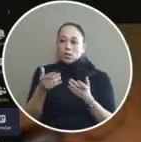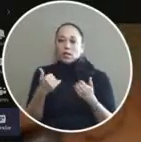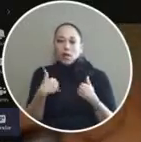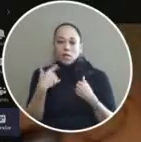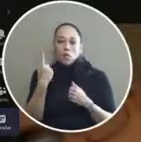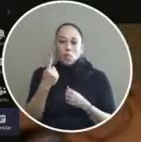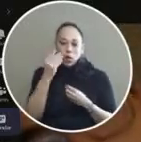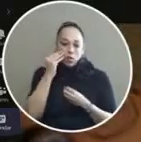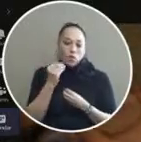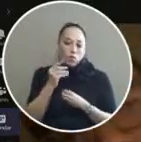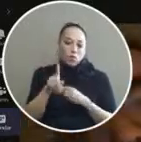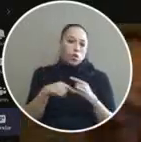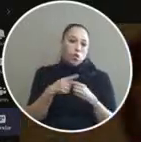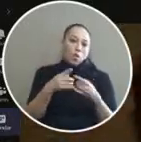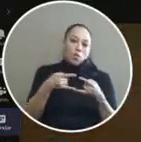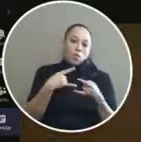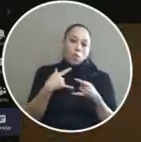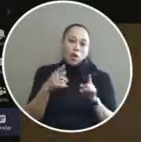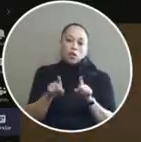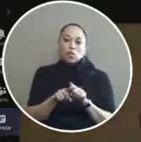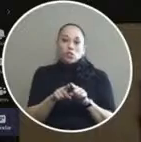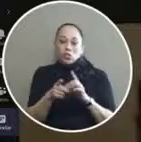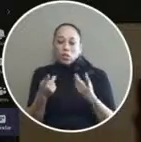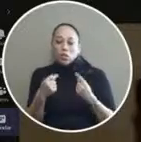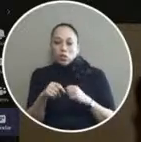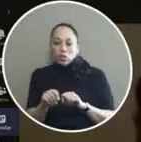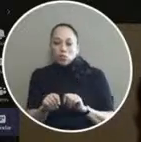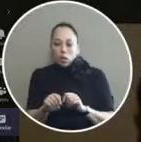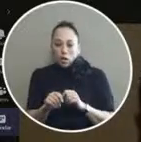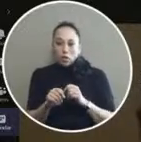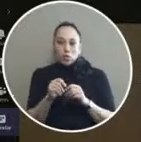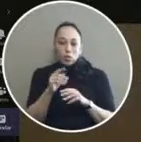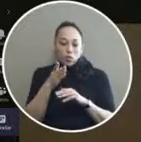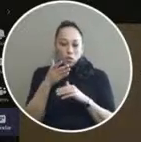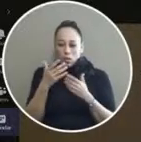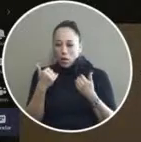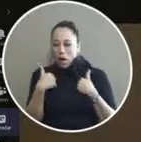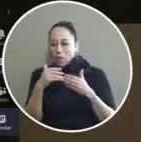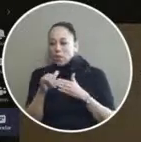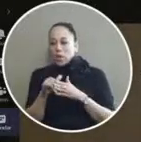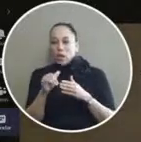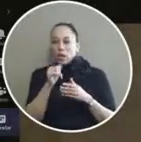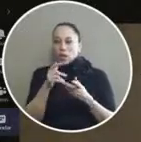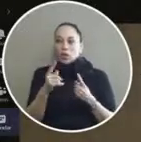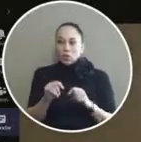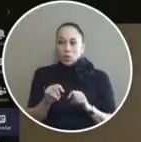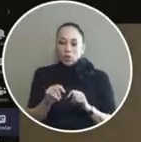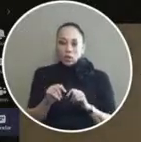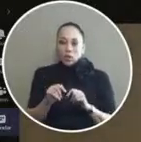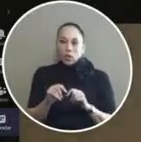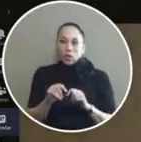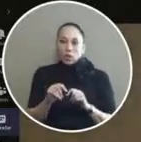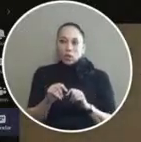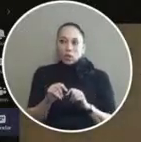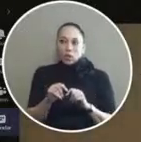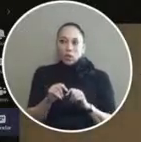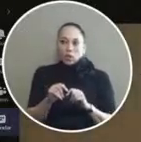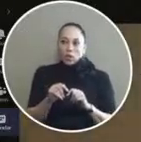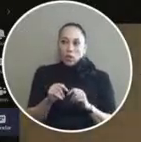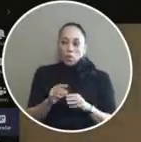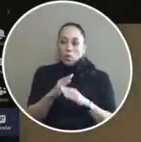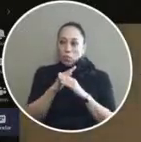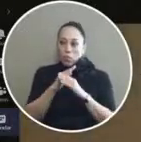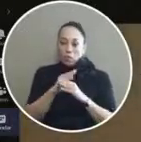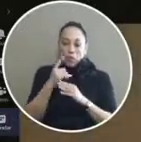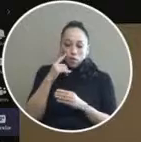gets information out to the bars as well, so that we try to hit it off at the pass and not try to turn off the faucet. Maybe we prevent the water